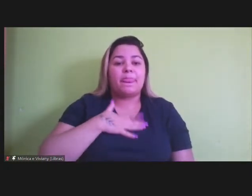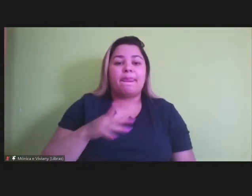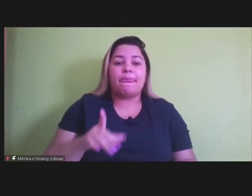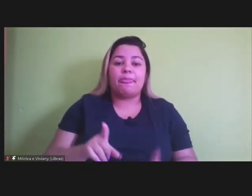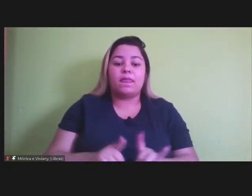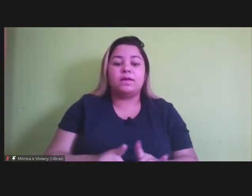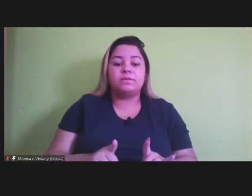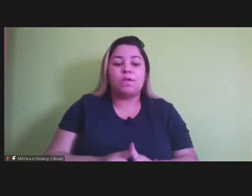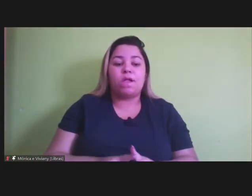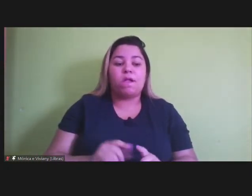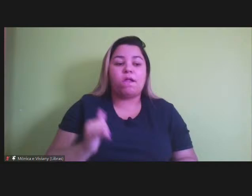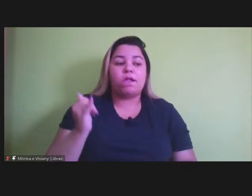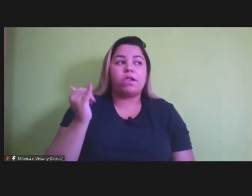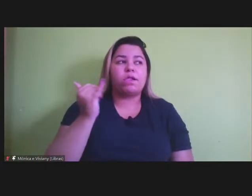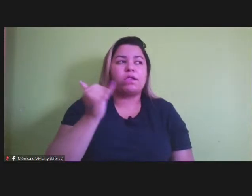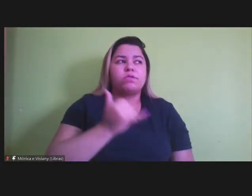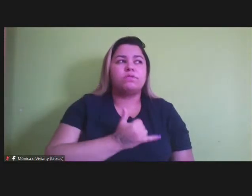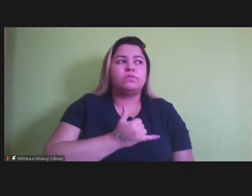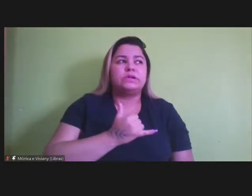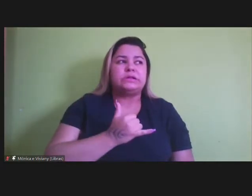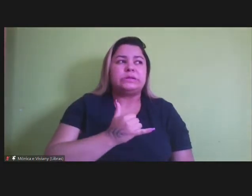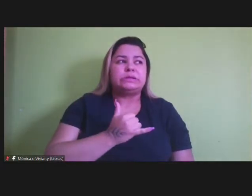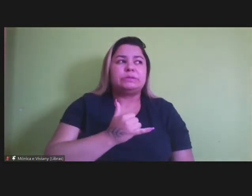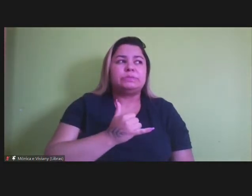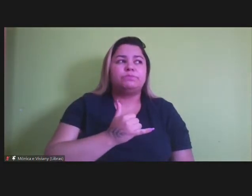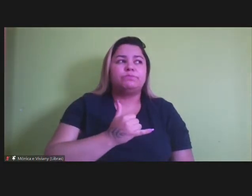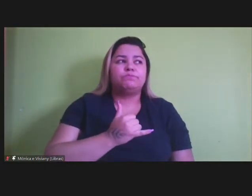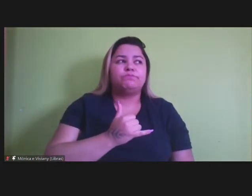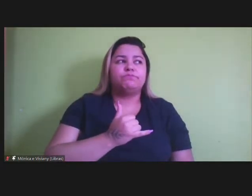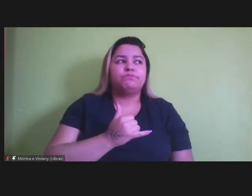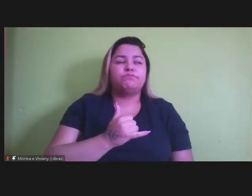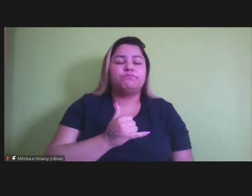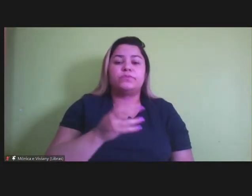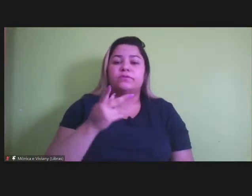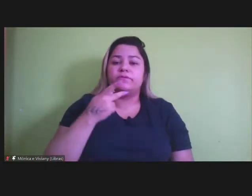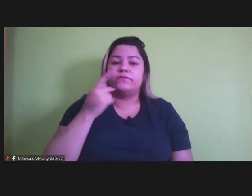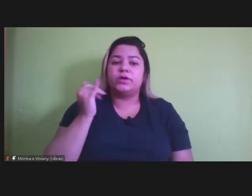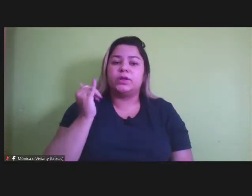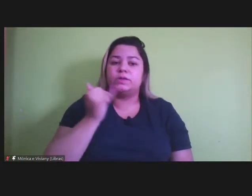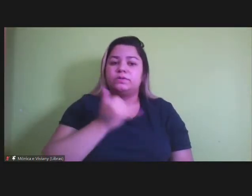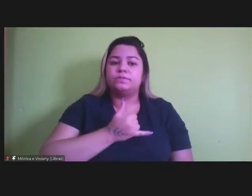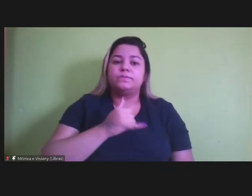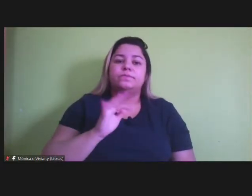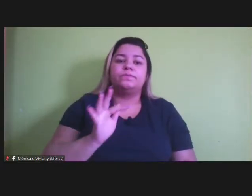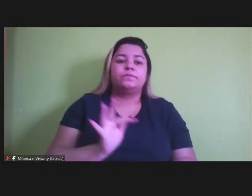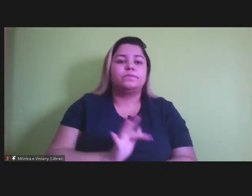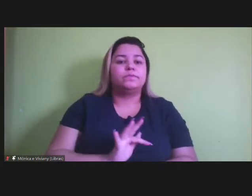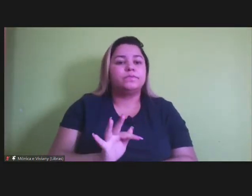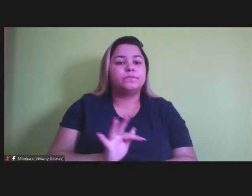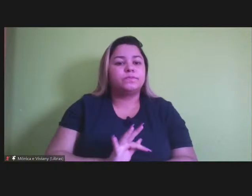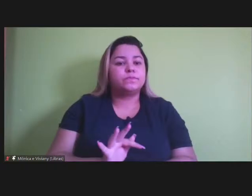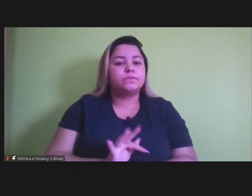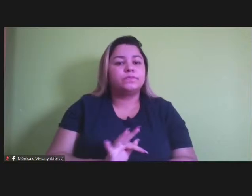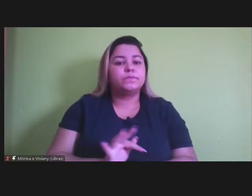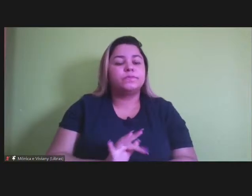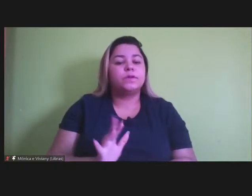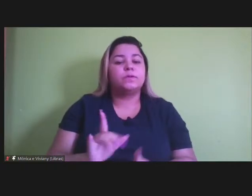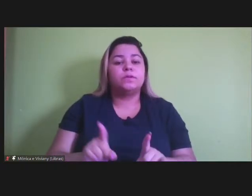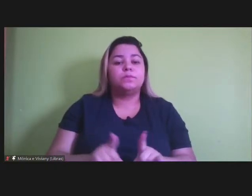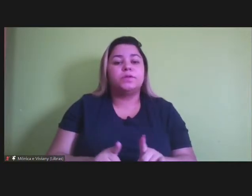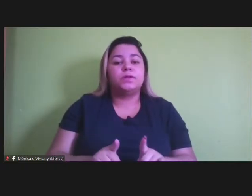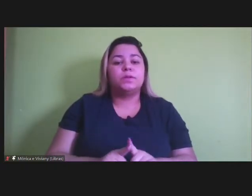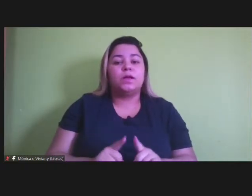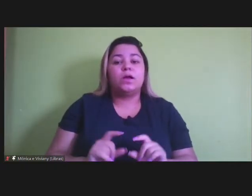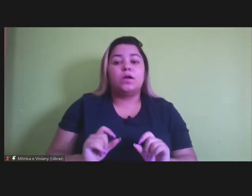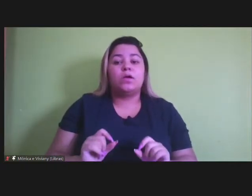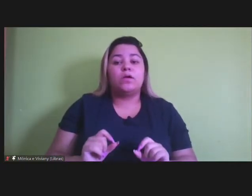and this is from this place that we are talking from. I think that we when we're talking about the education and how